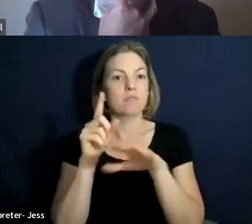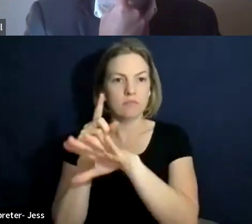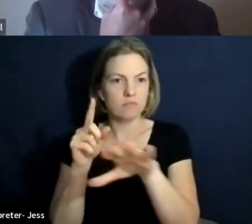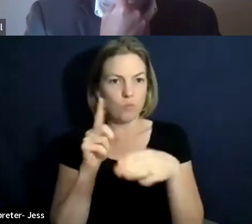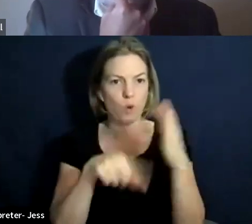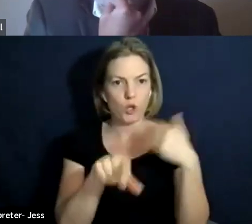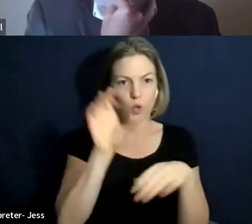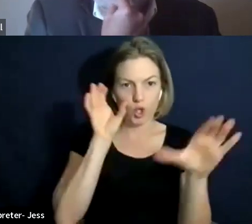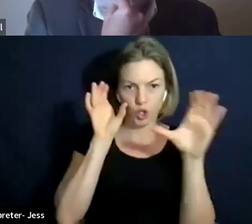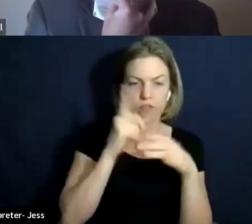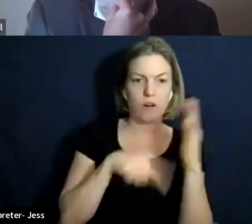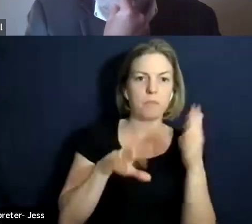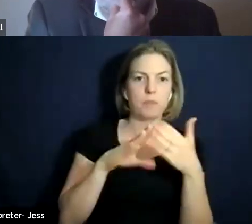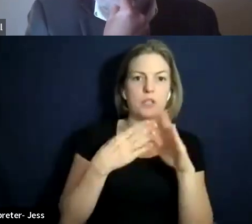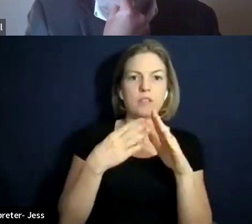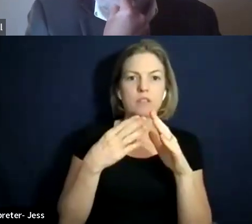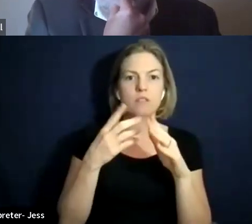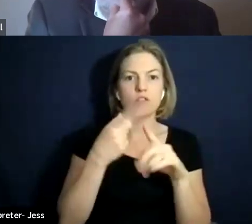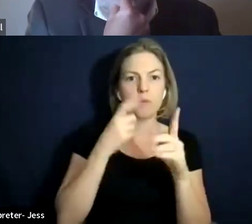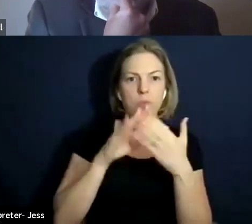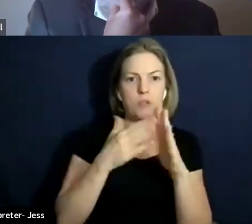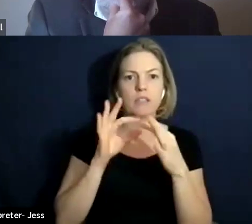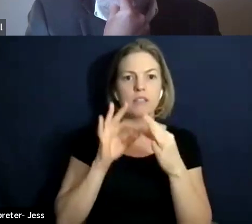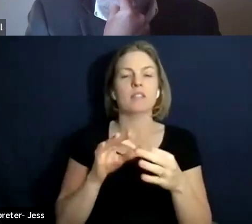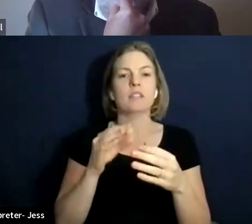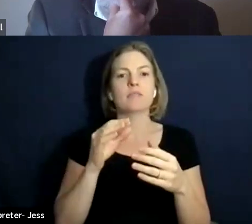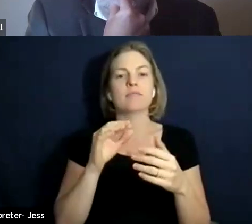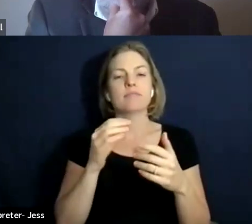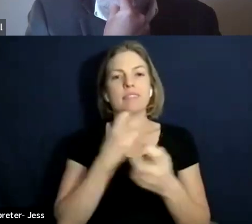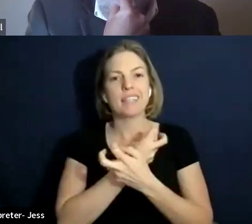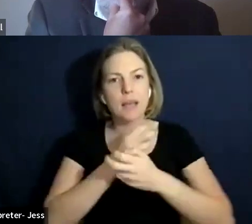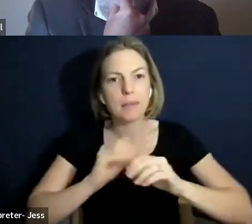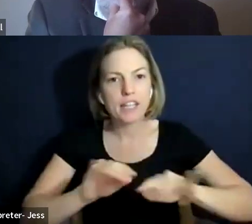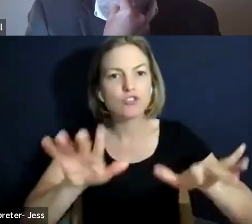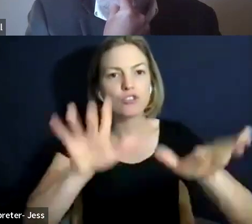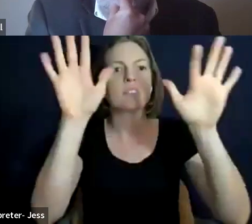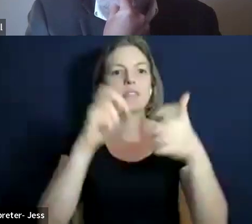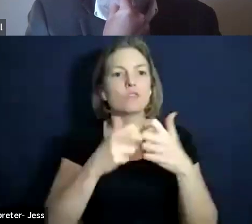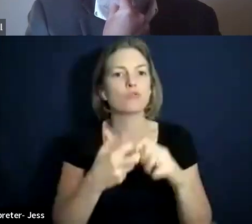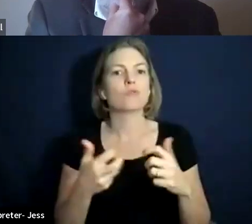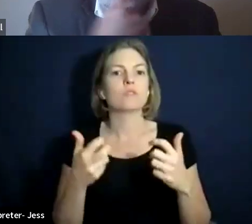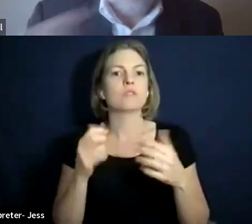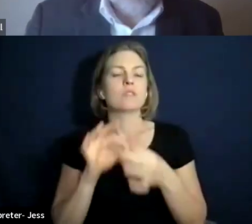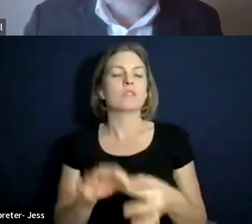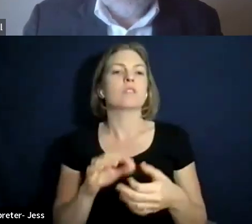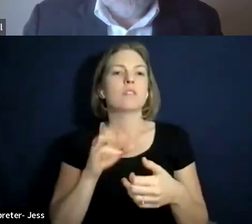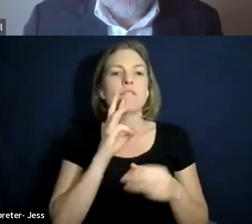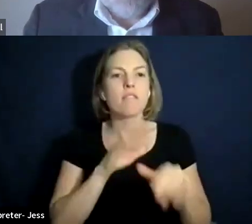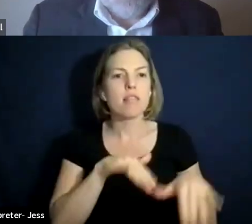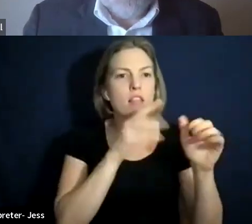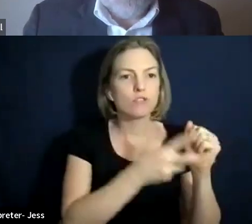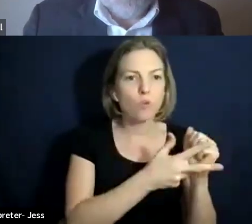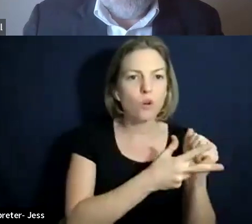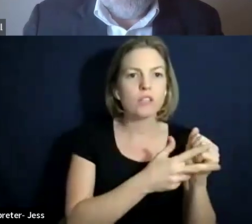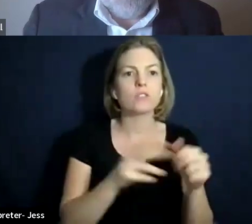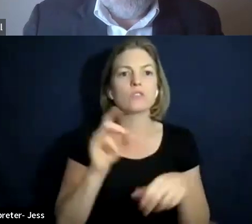from the community around their concerns around the contamination issues and things like, flood storage,